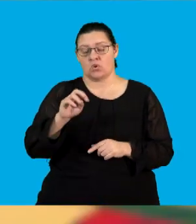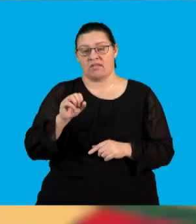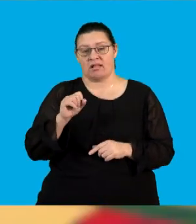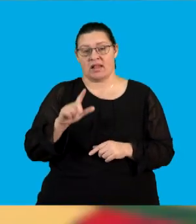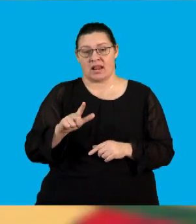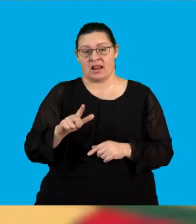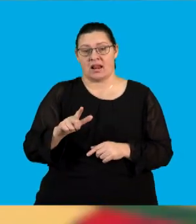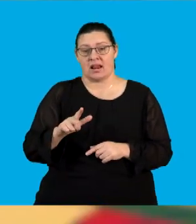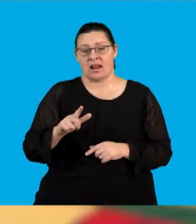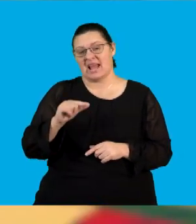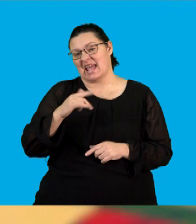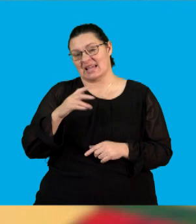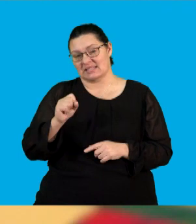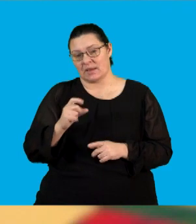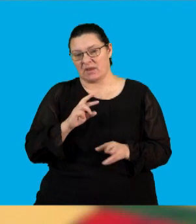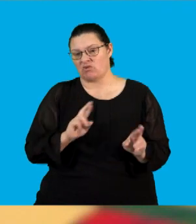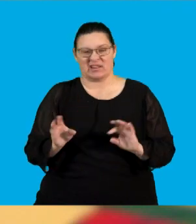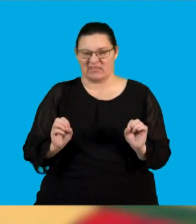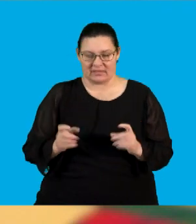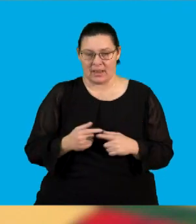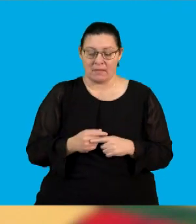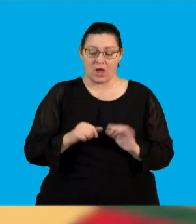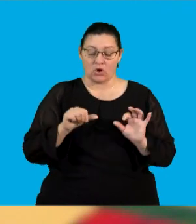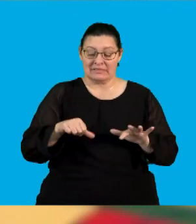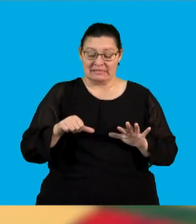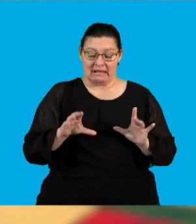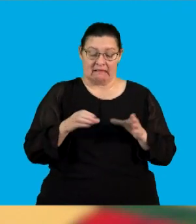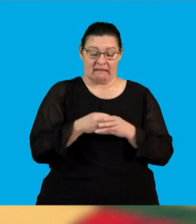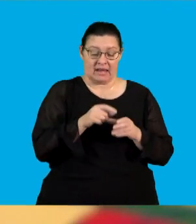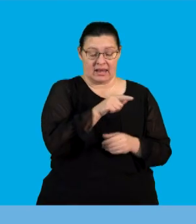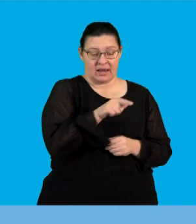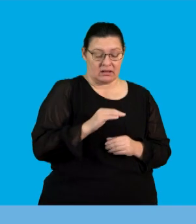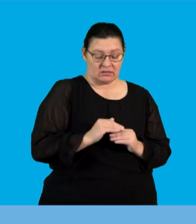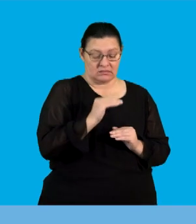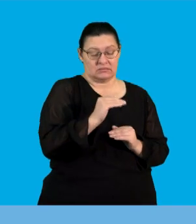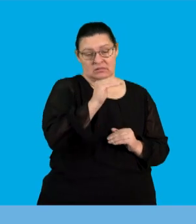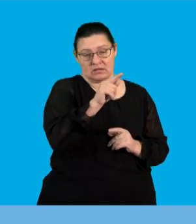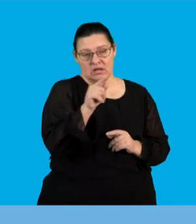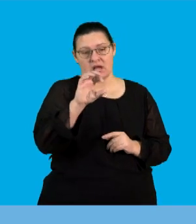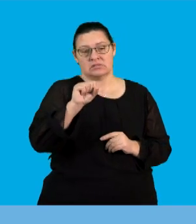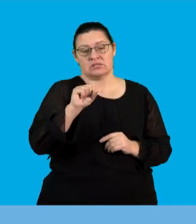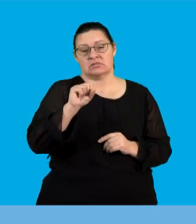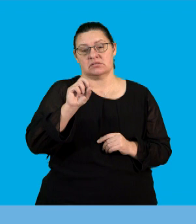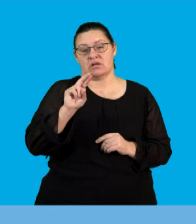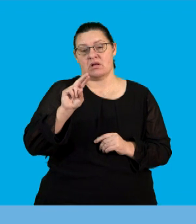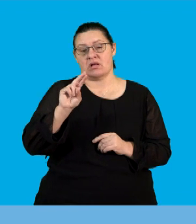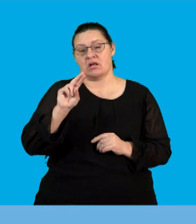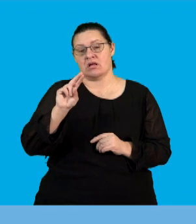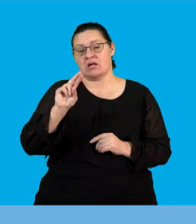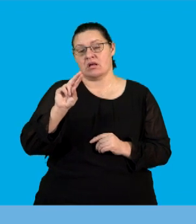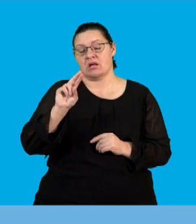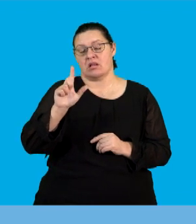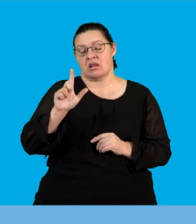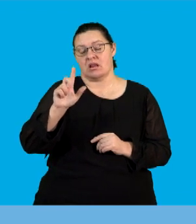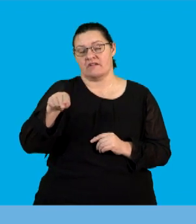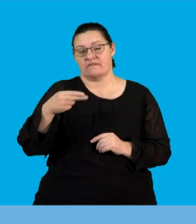are less reactive, they are unreactive. So the elements in group 16, we can look at sulfur. Sulfur is an element